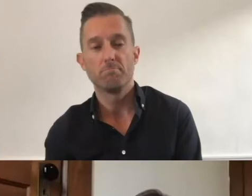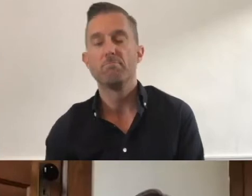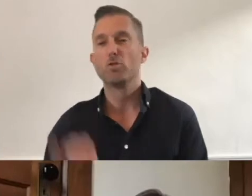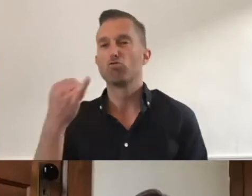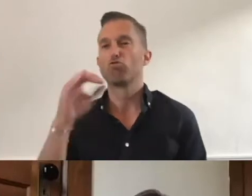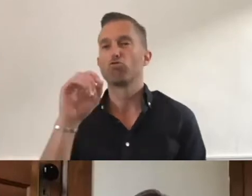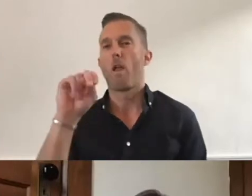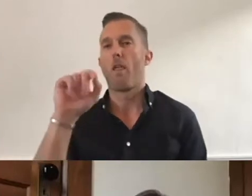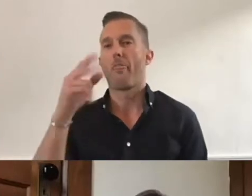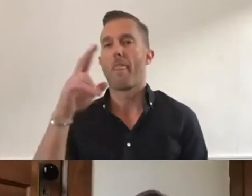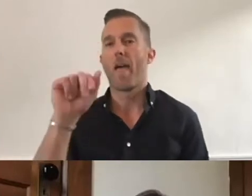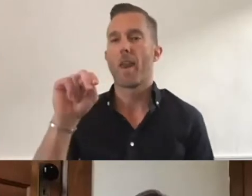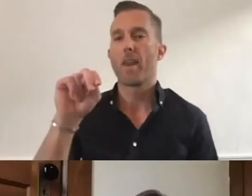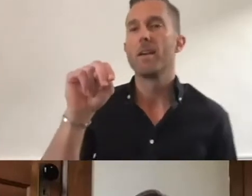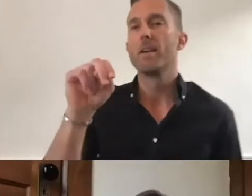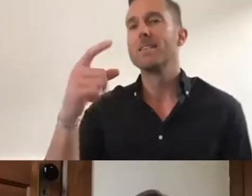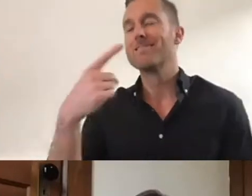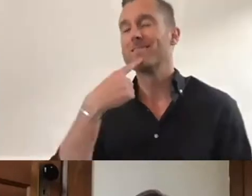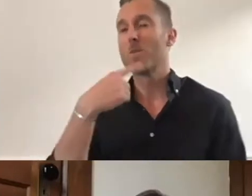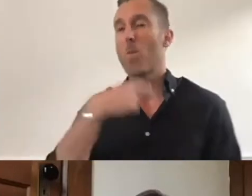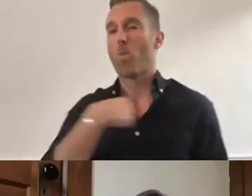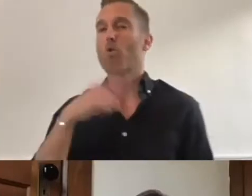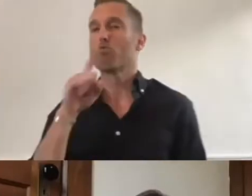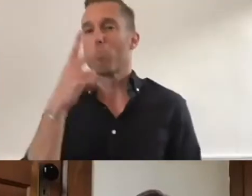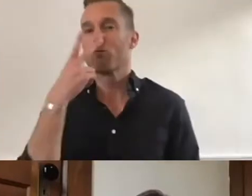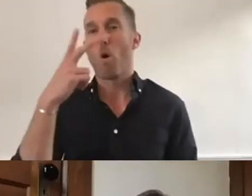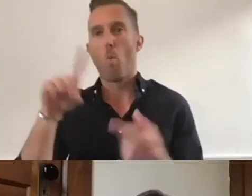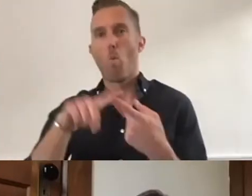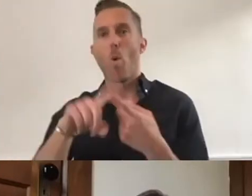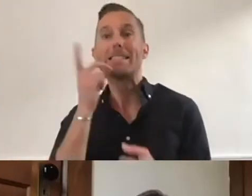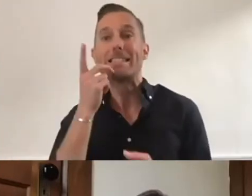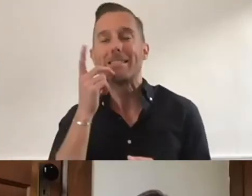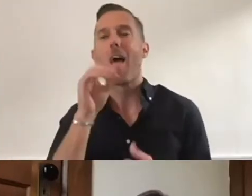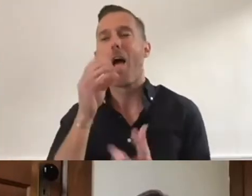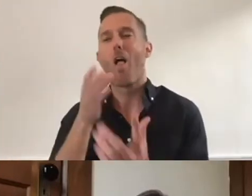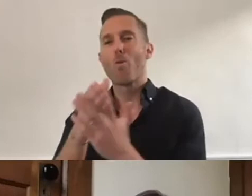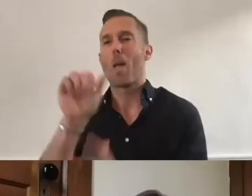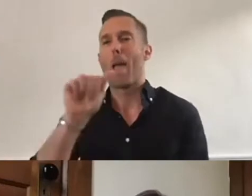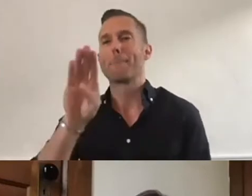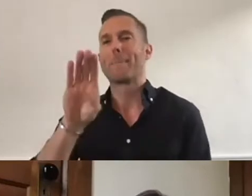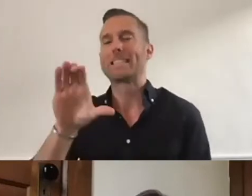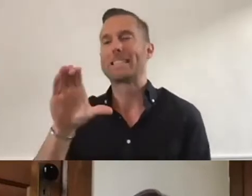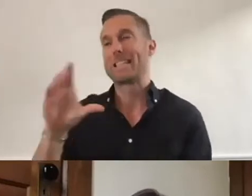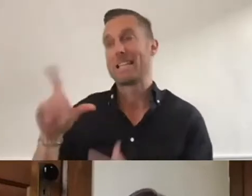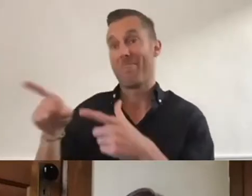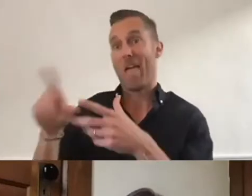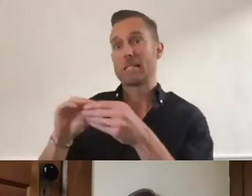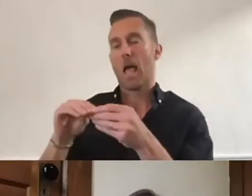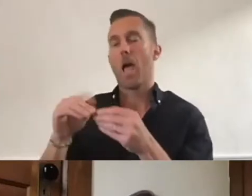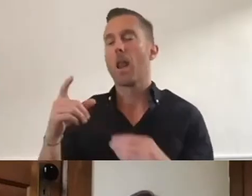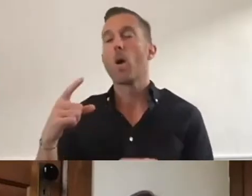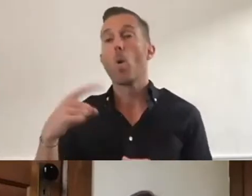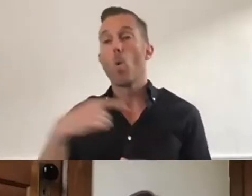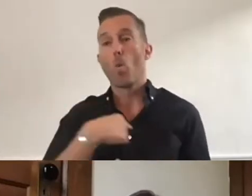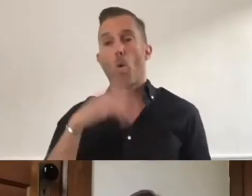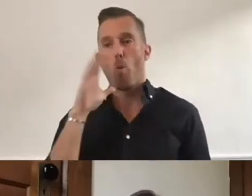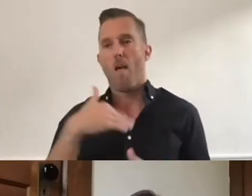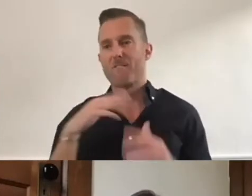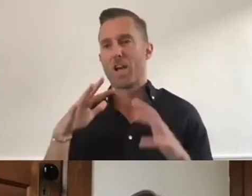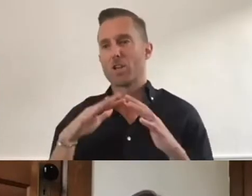You know, we really saw how when Disney and through ABC said, you know, we're going to have